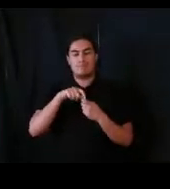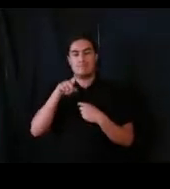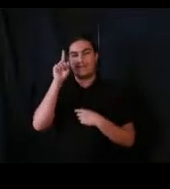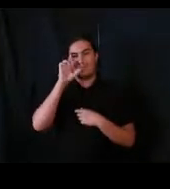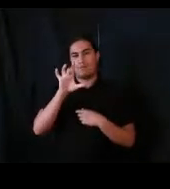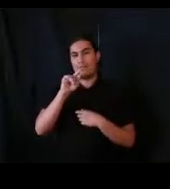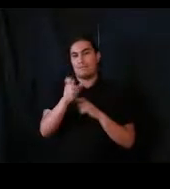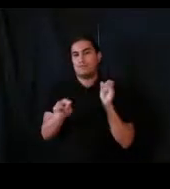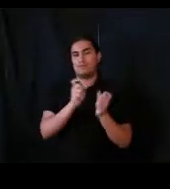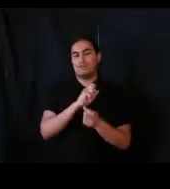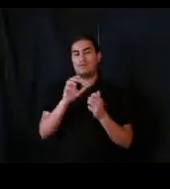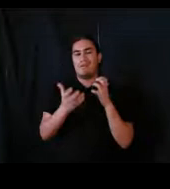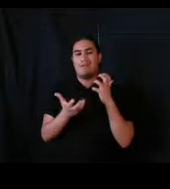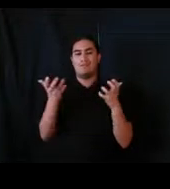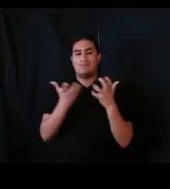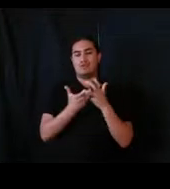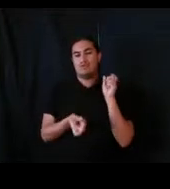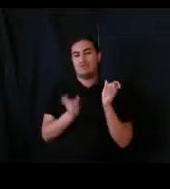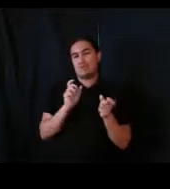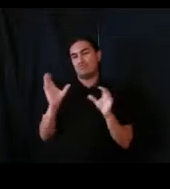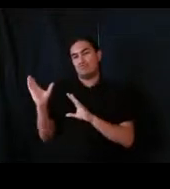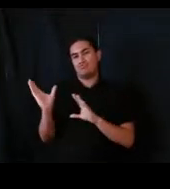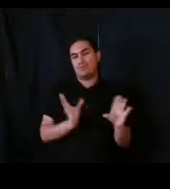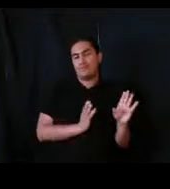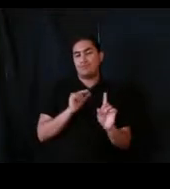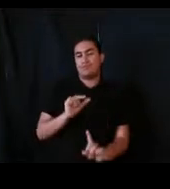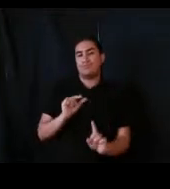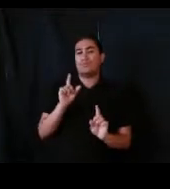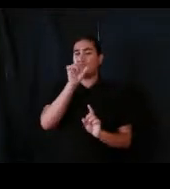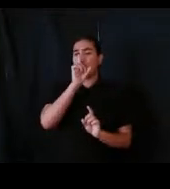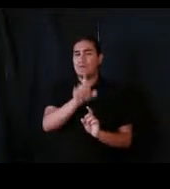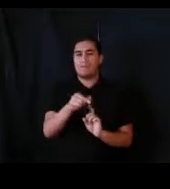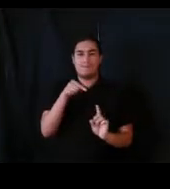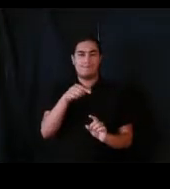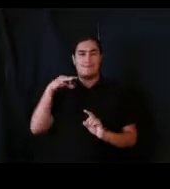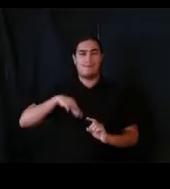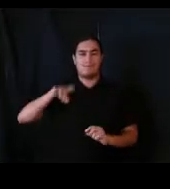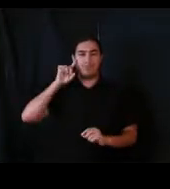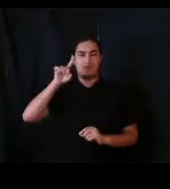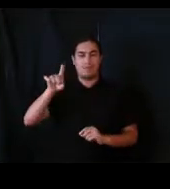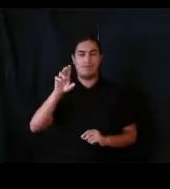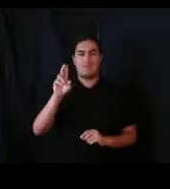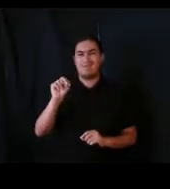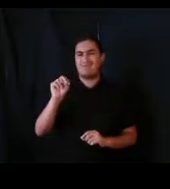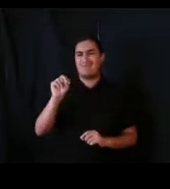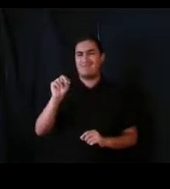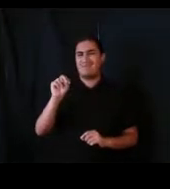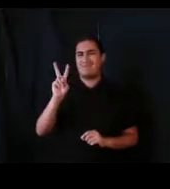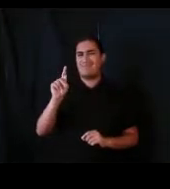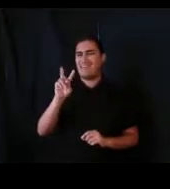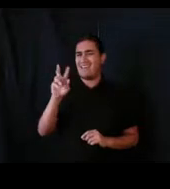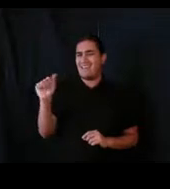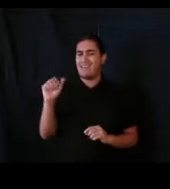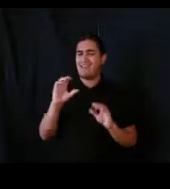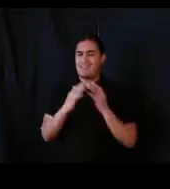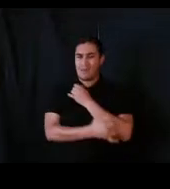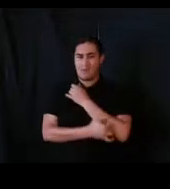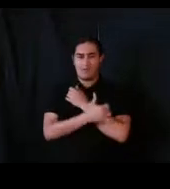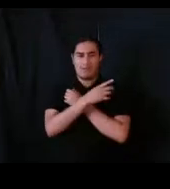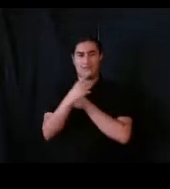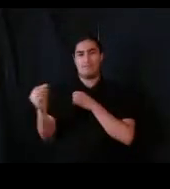adaptation strategies included in this version these are really beneficial for nevada county and other rural mountainous